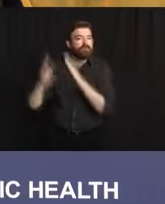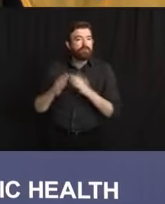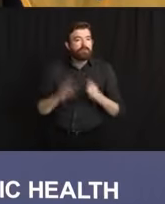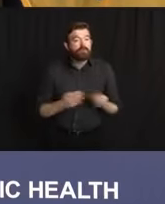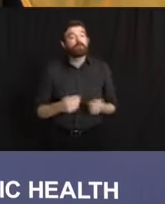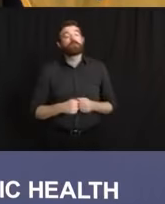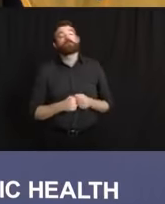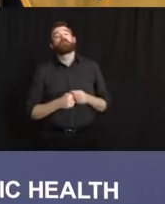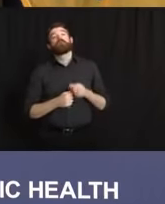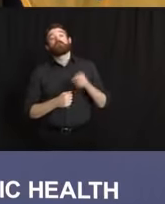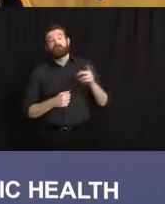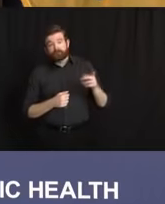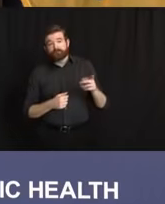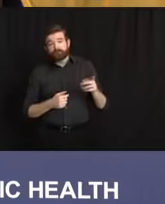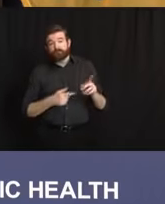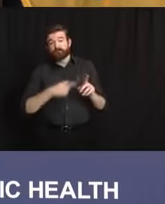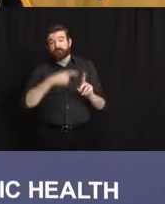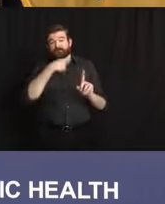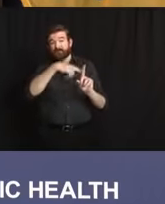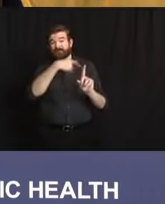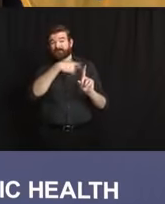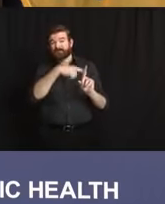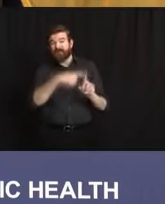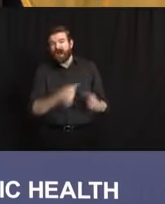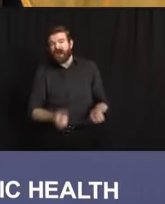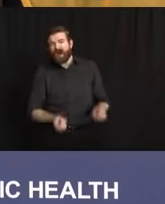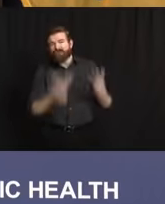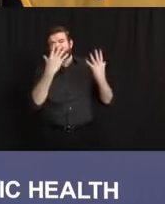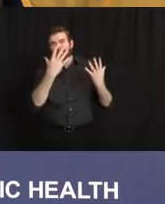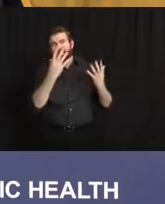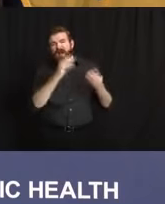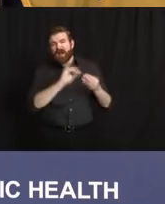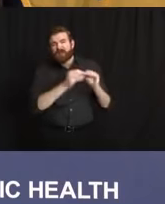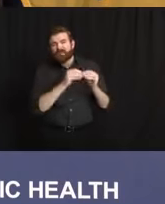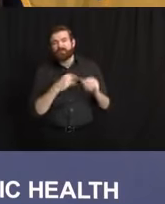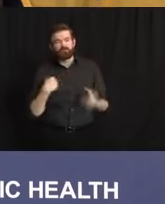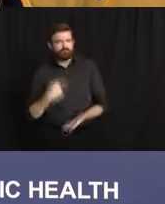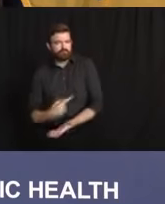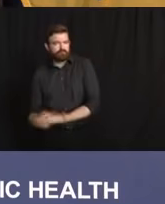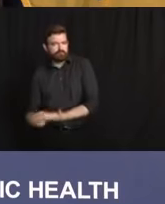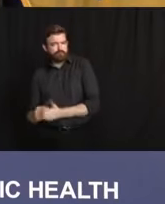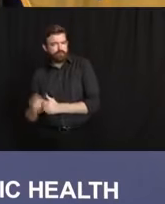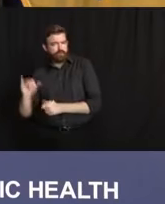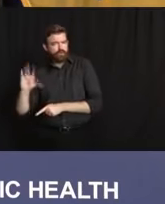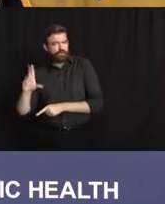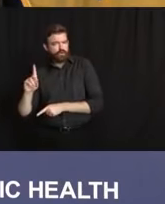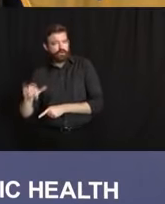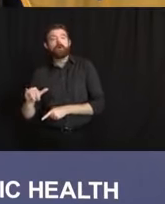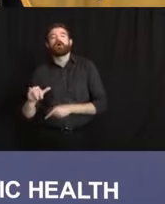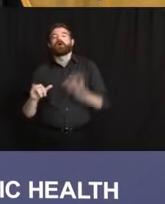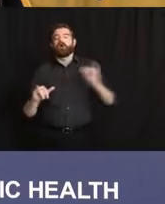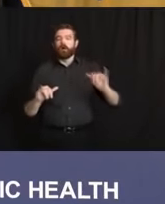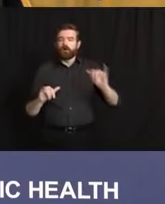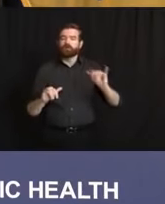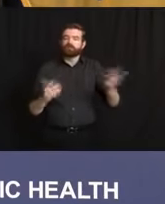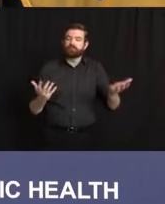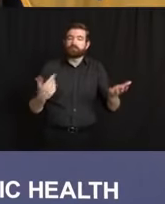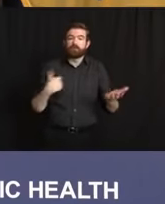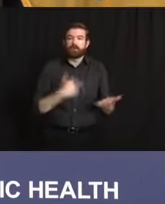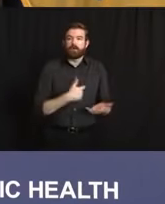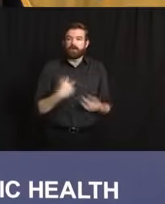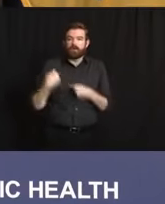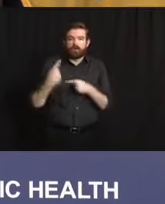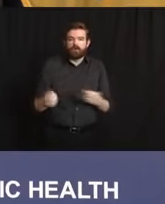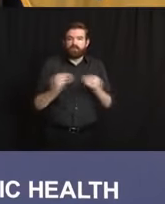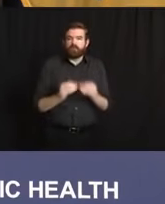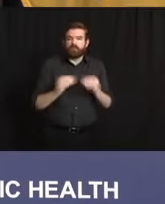about this earlier, that's also related to the fact that we are testing the heck out of the state right now. So the positive test, Judy,